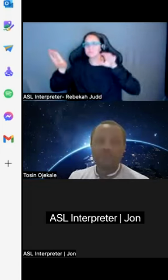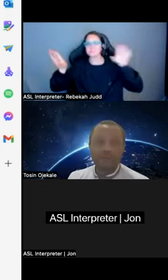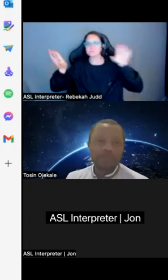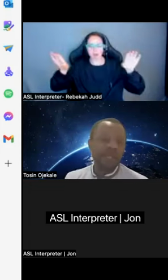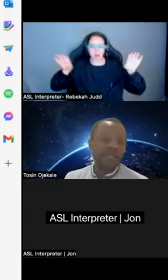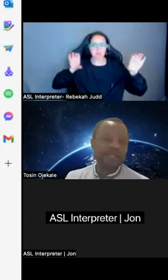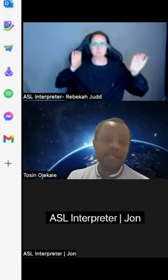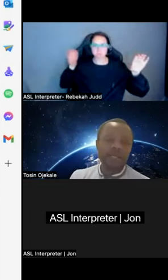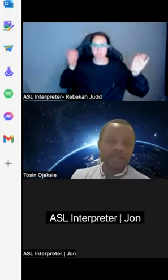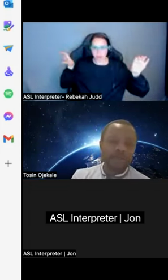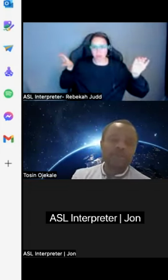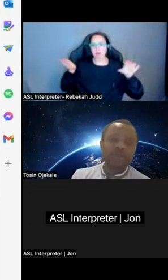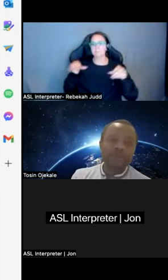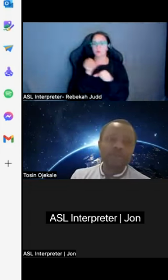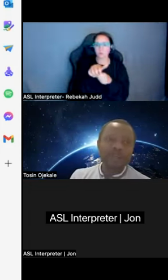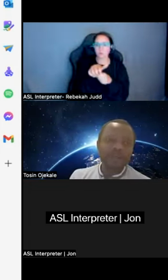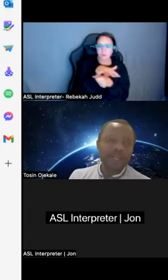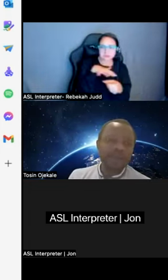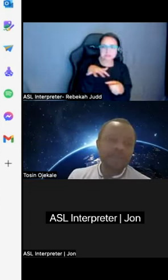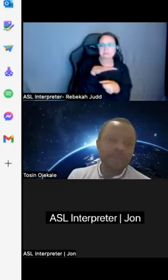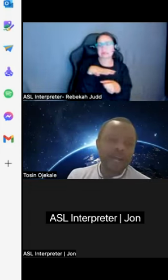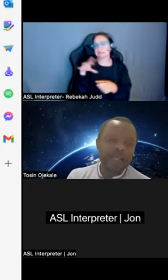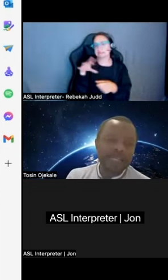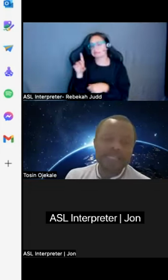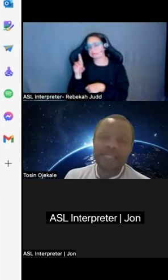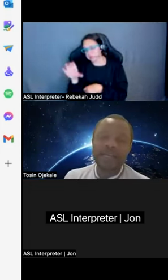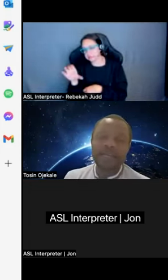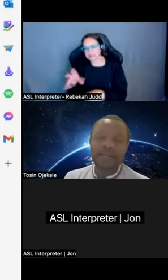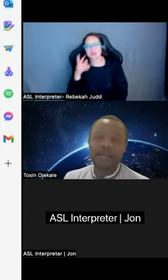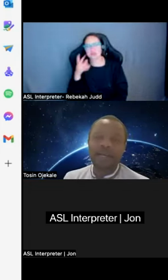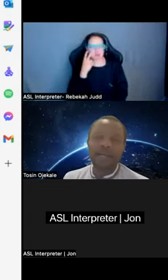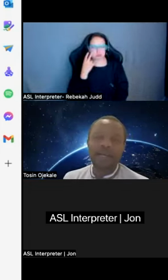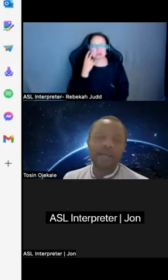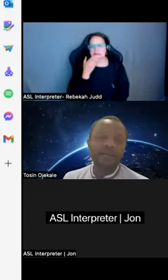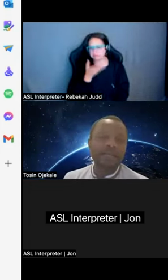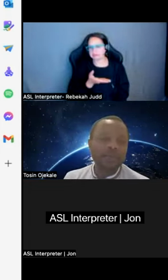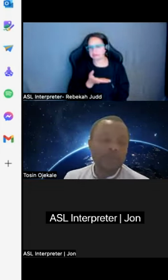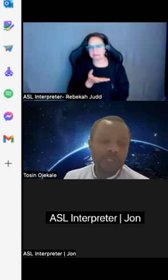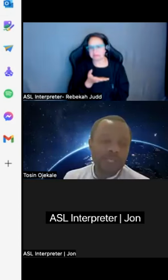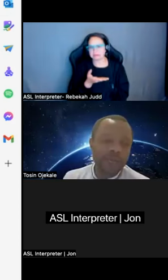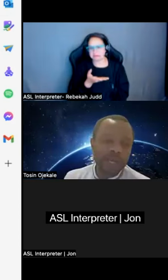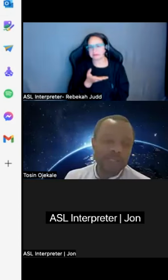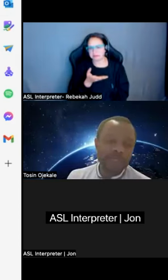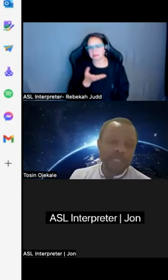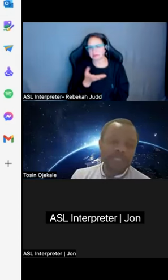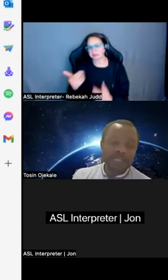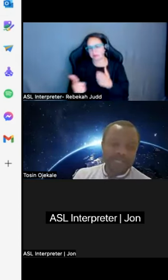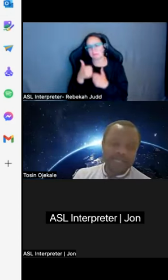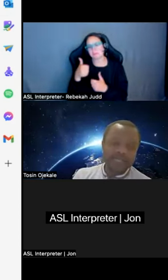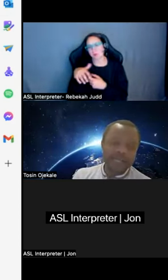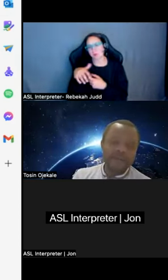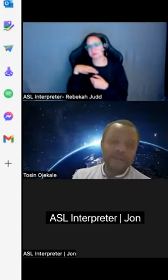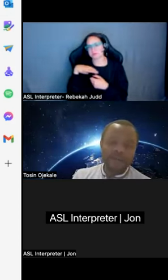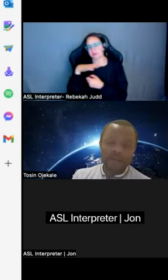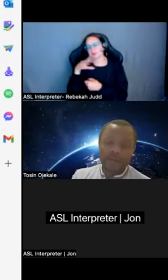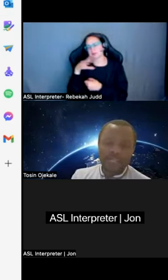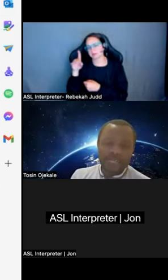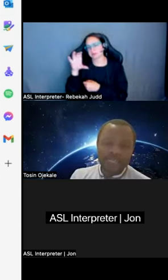center, workspace. So you definitely would find this in most areas within a data